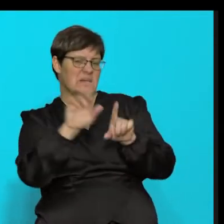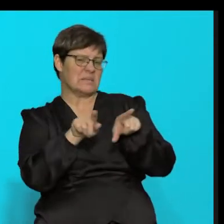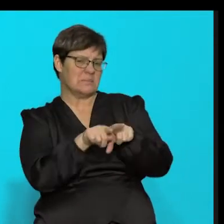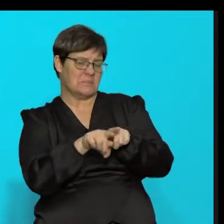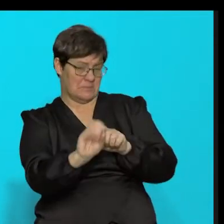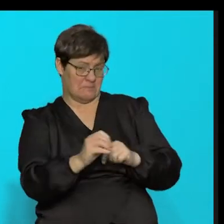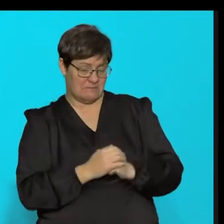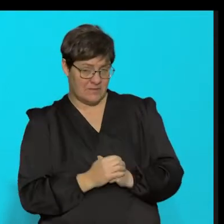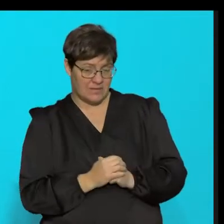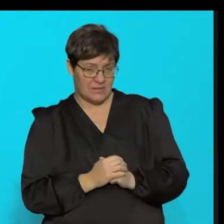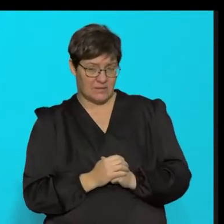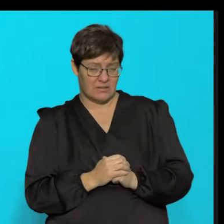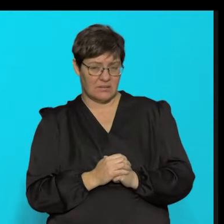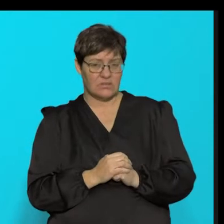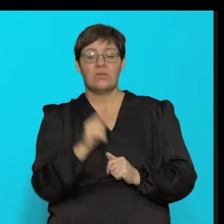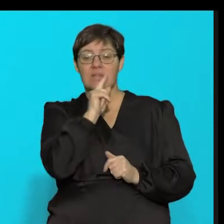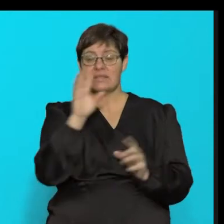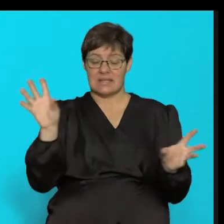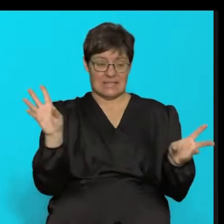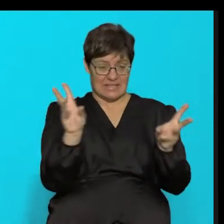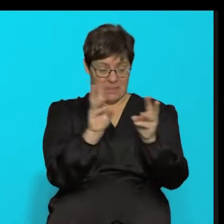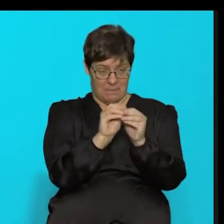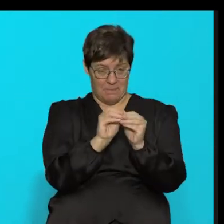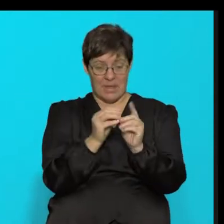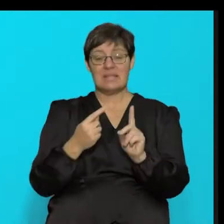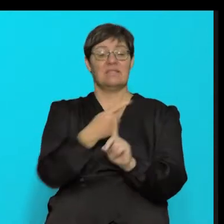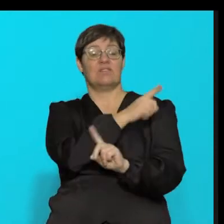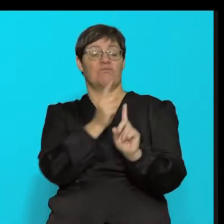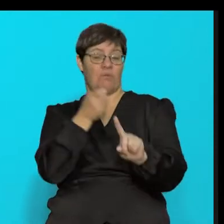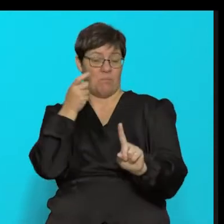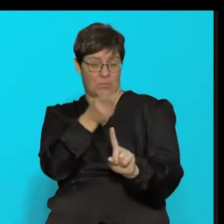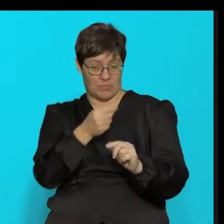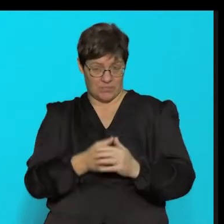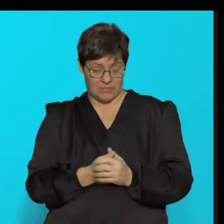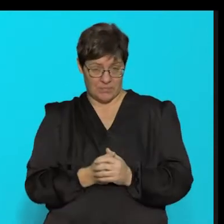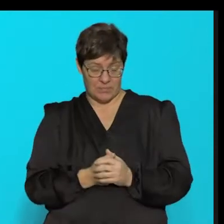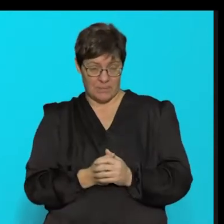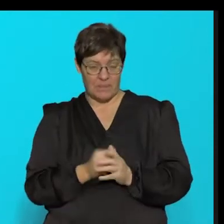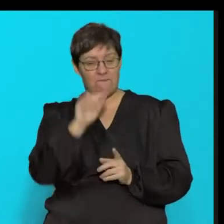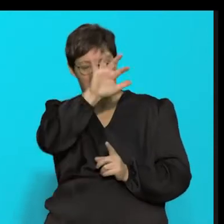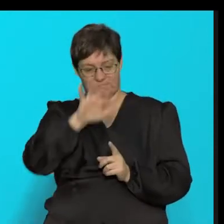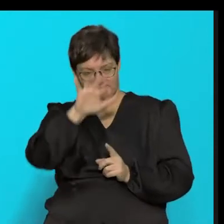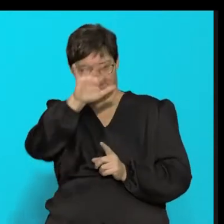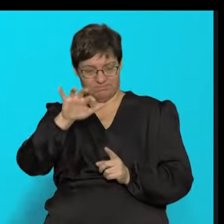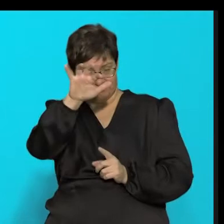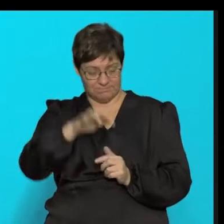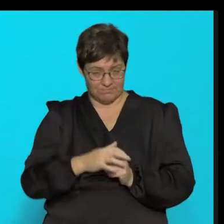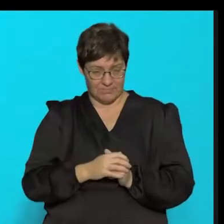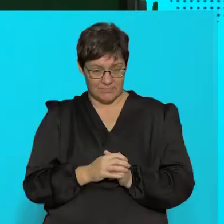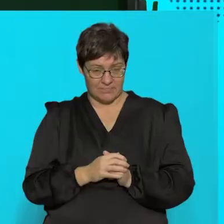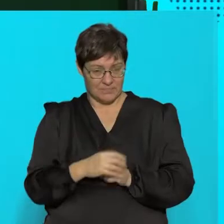Okay, are we together? So those are the sum of the deviation from the points of the scatter